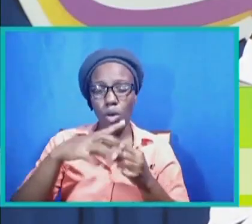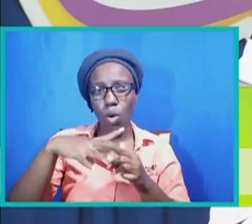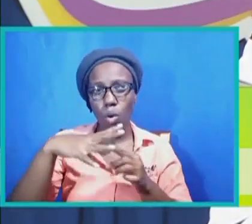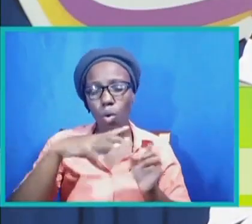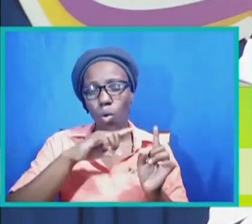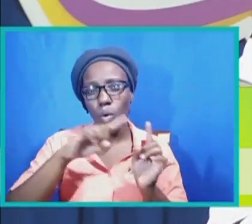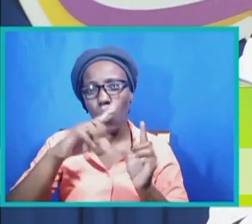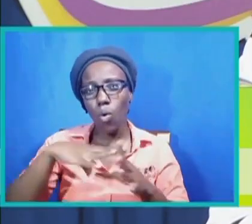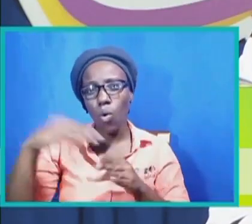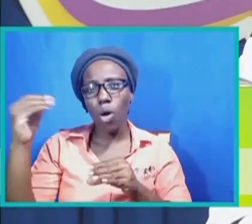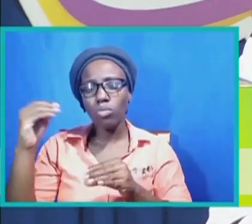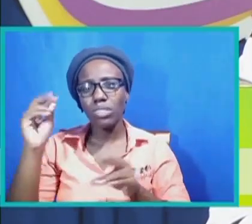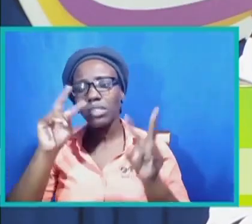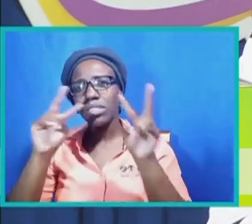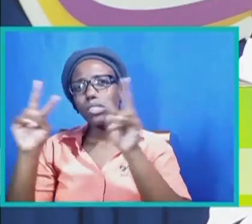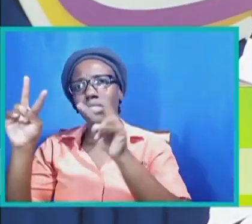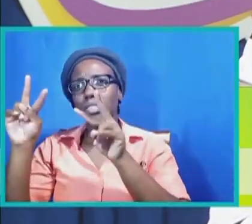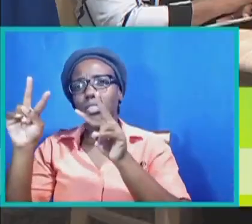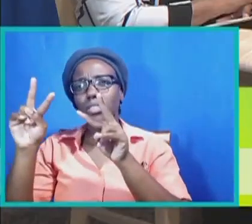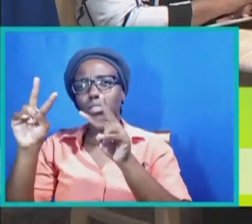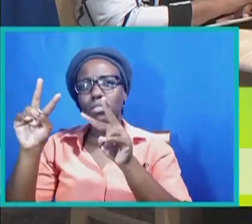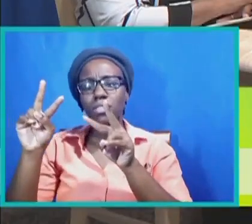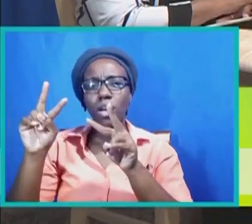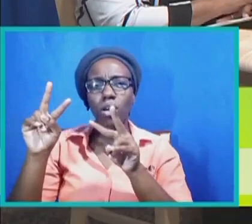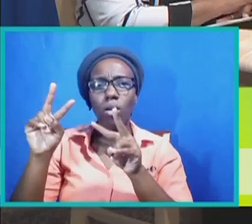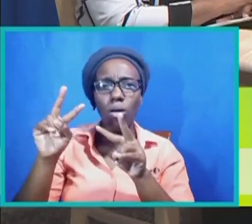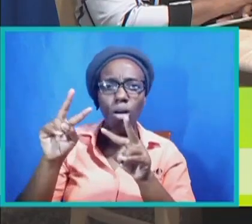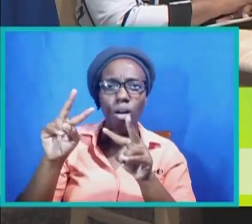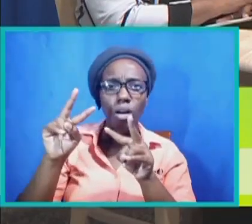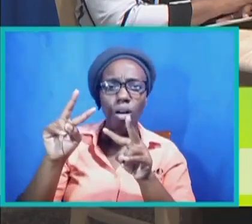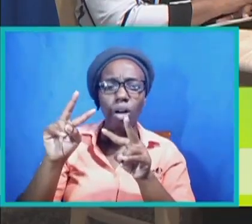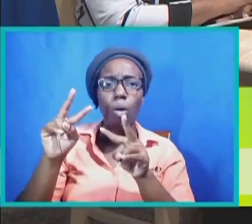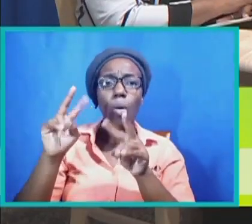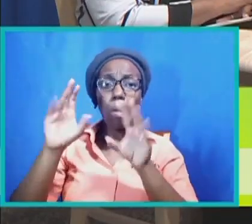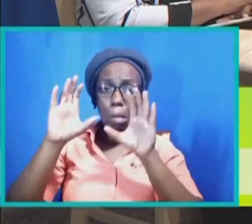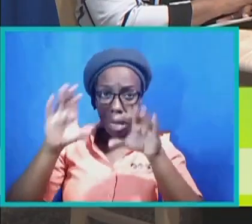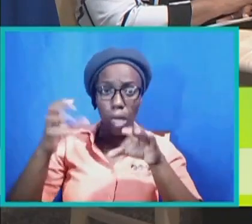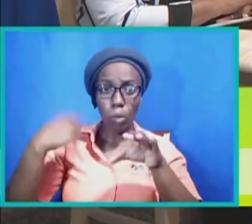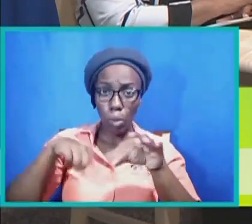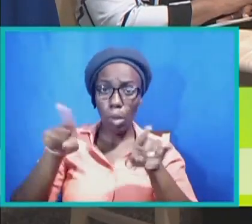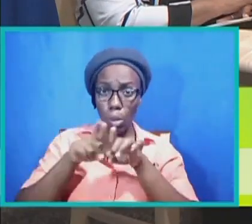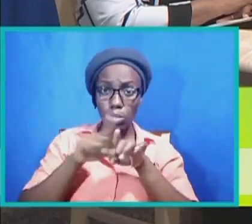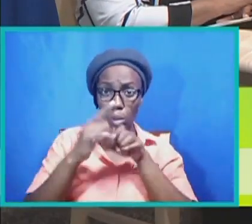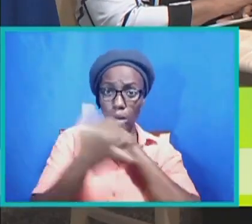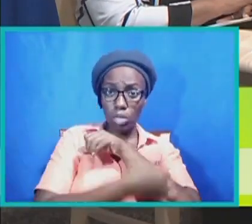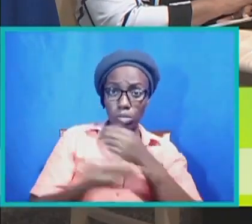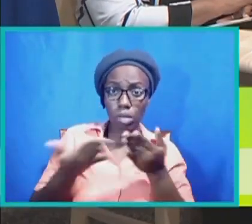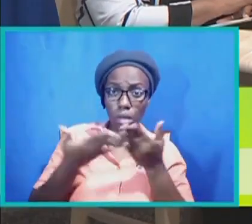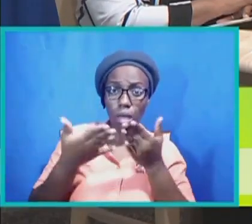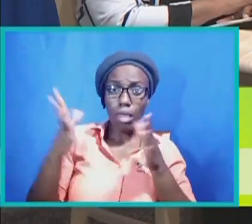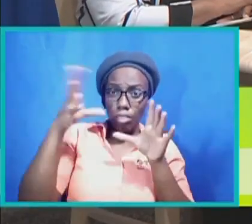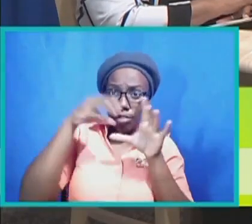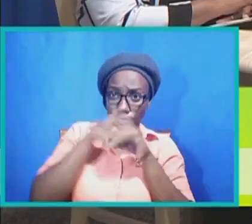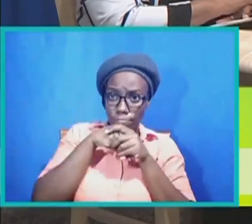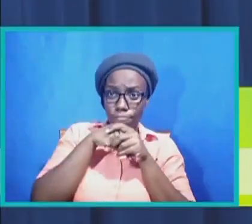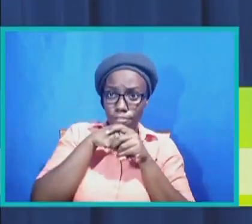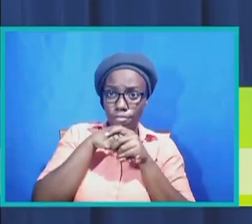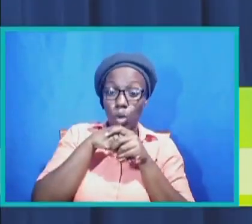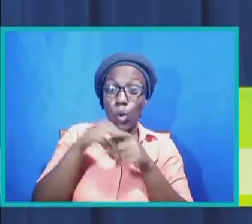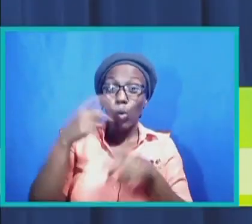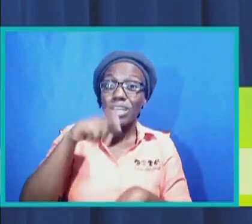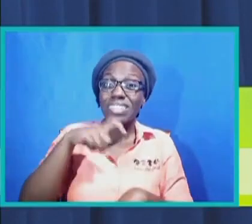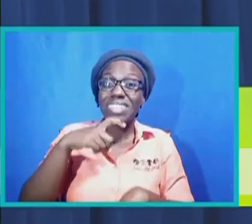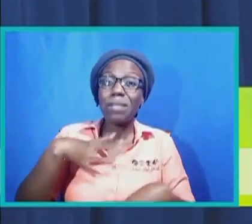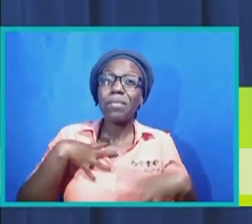it's not something that we can't manufacture within ourselves, but we also need to be confident in ourselves in terms of who